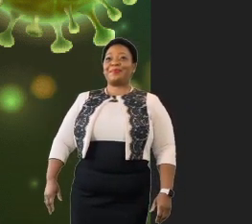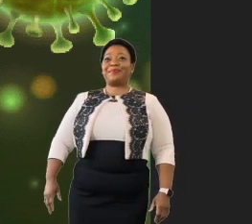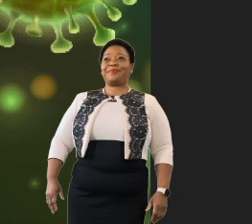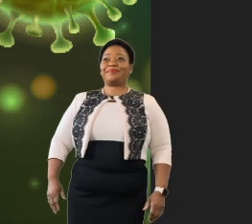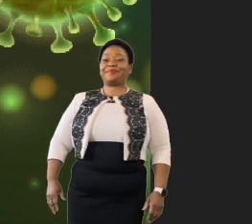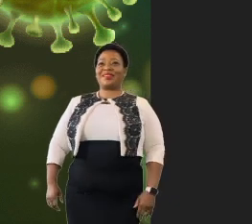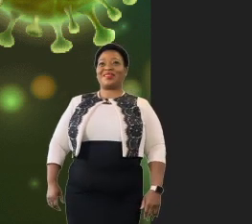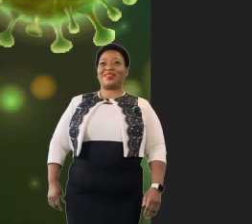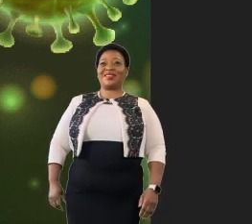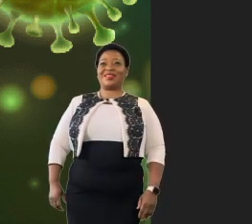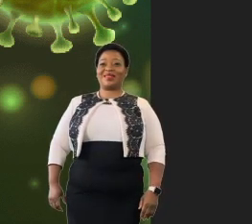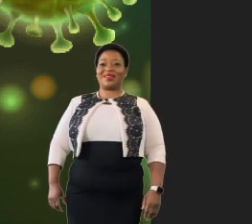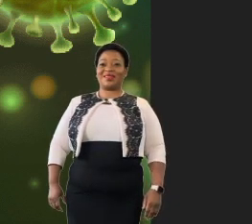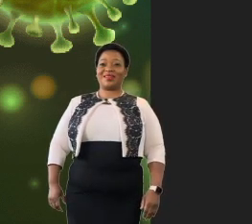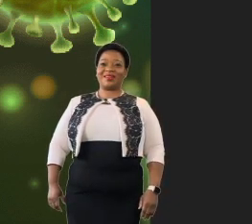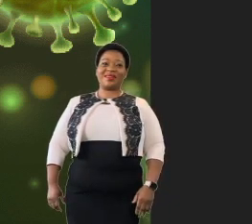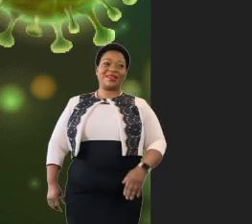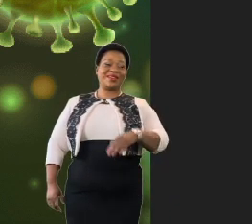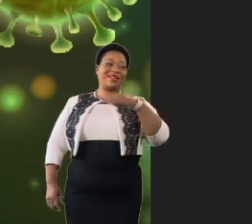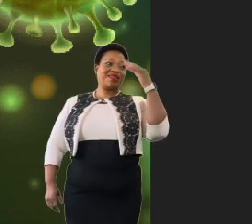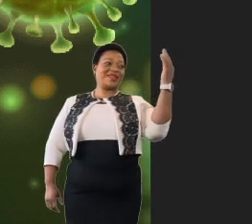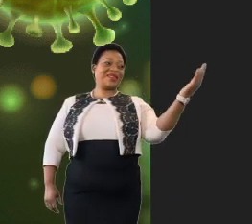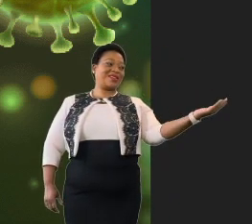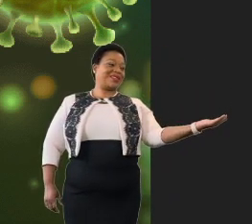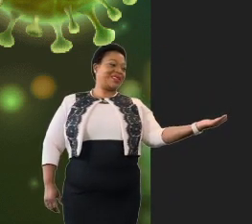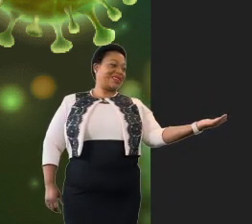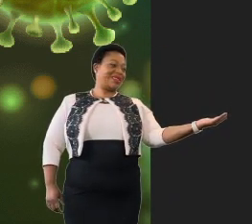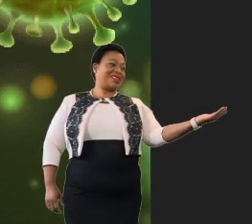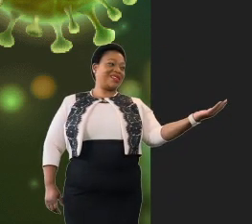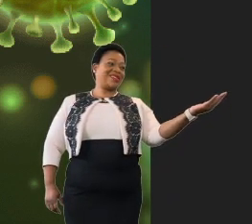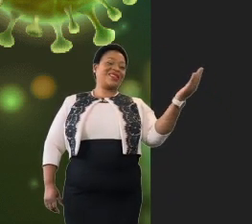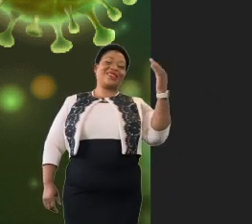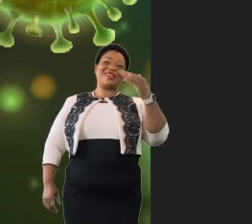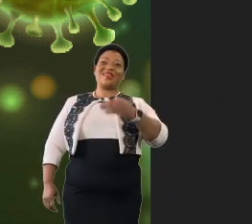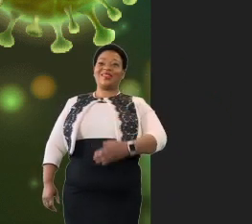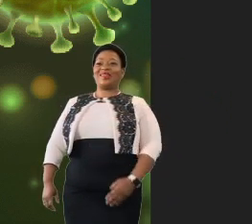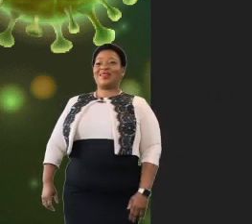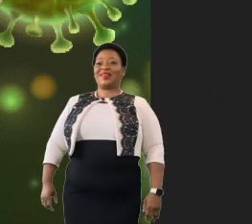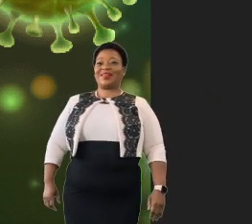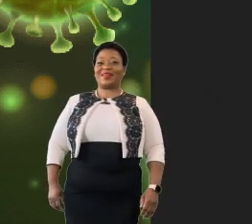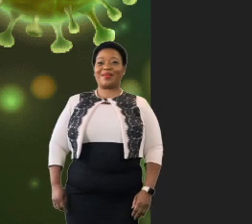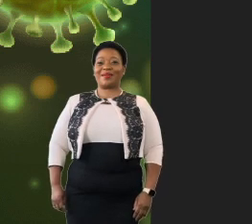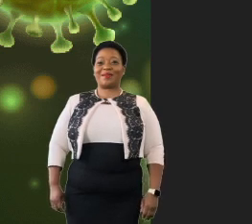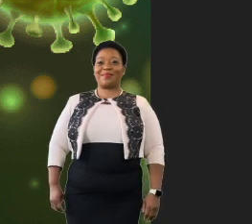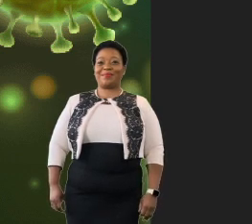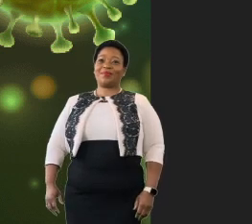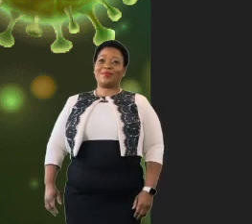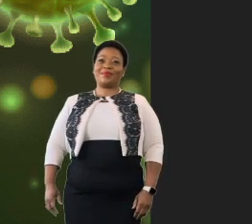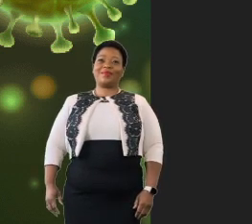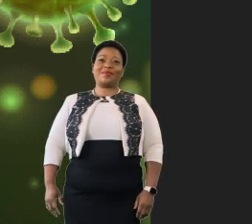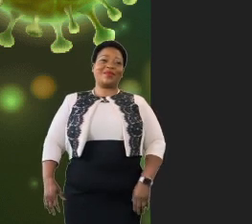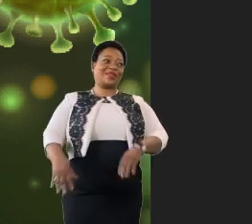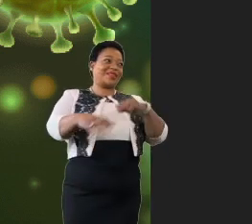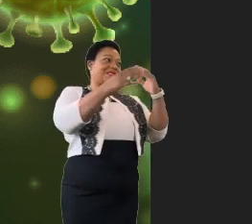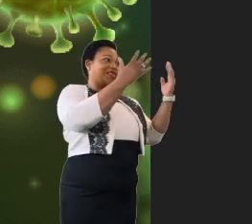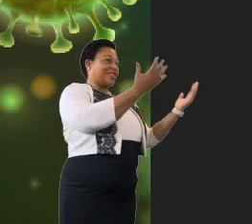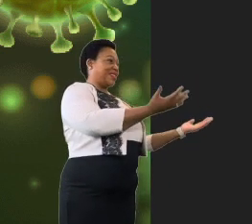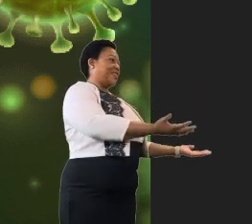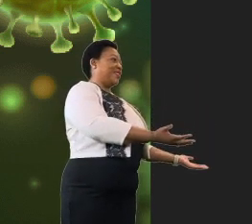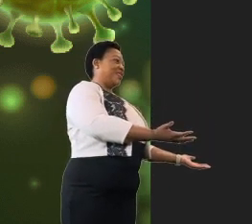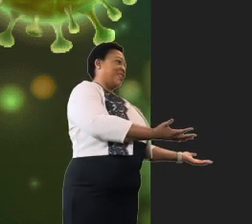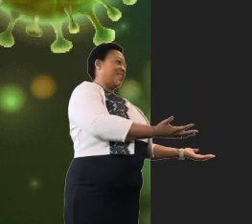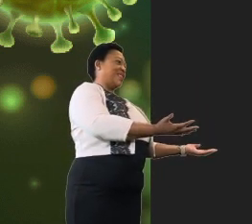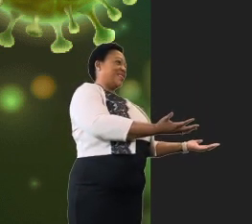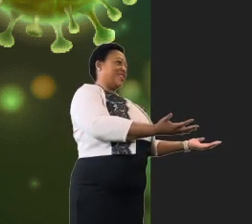clear, but I think the important point from my side is that as we approach it, it mustn't be like a